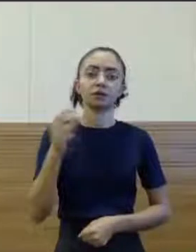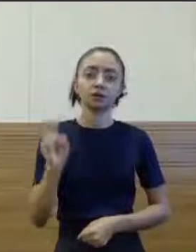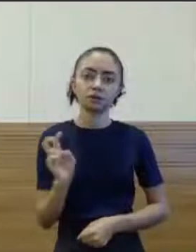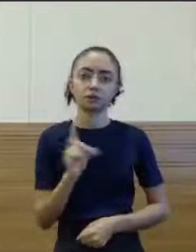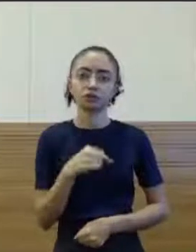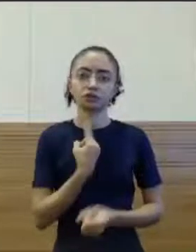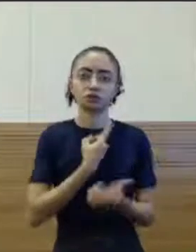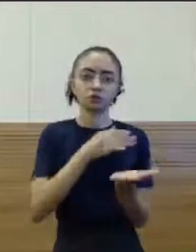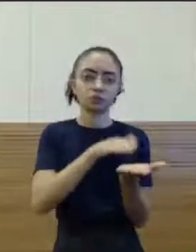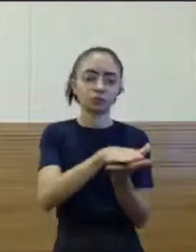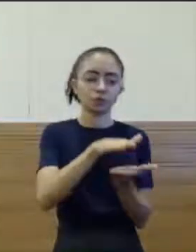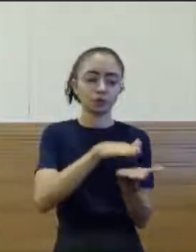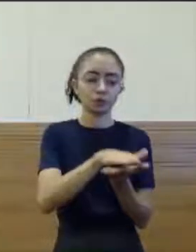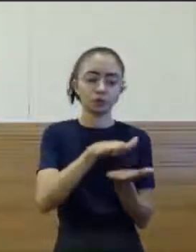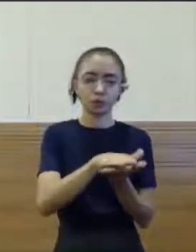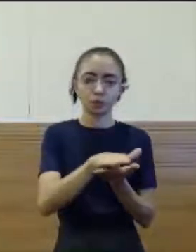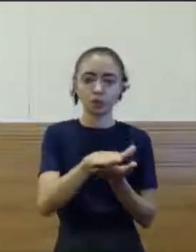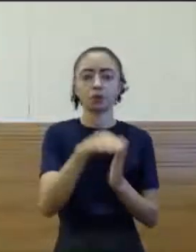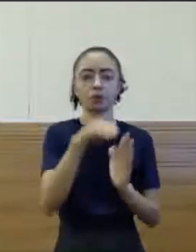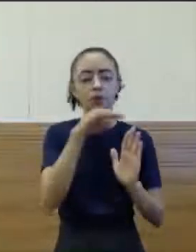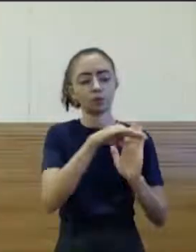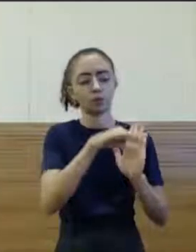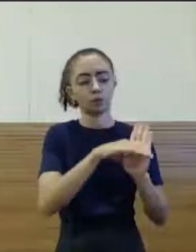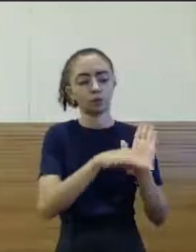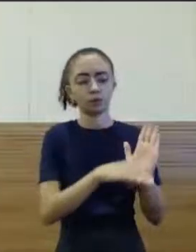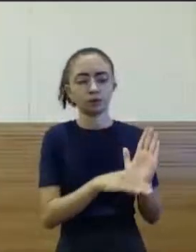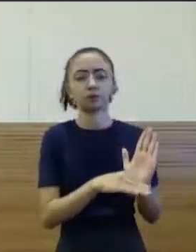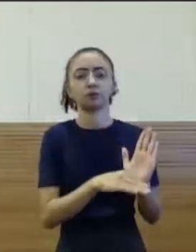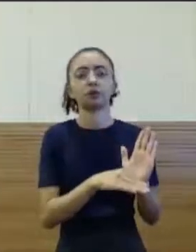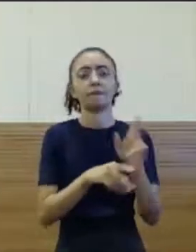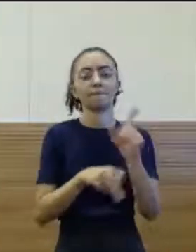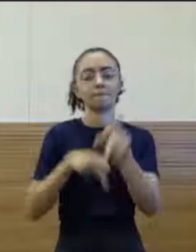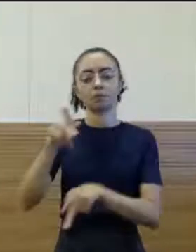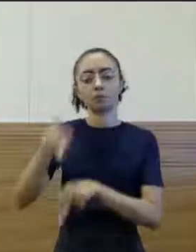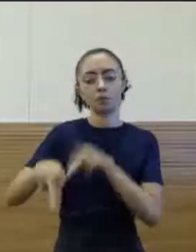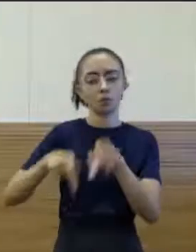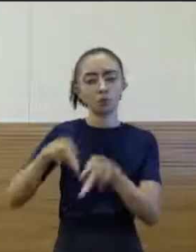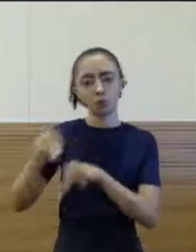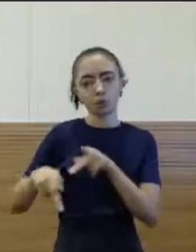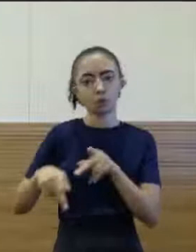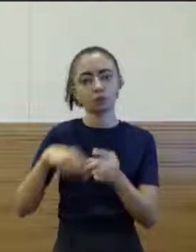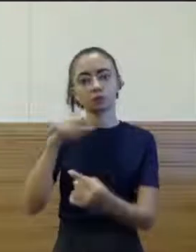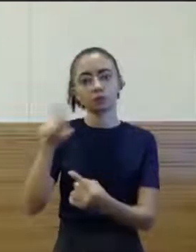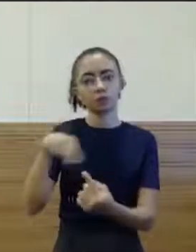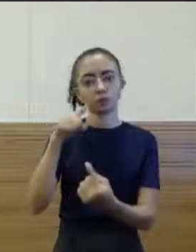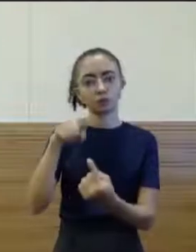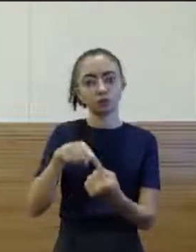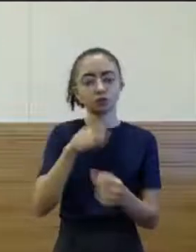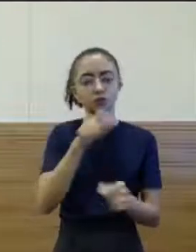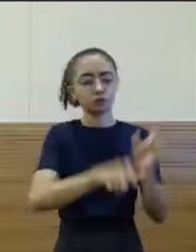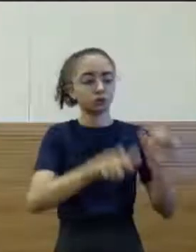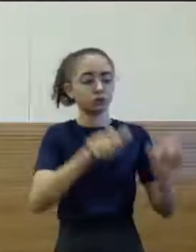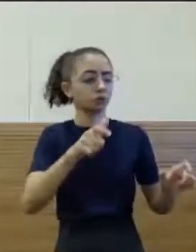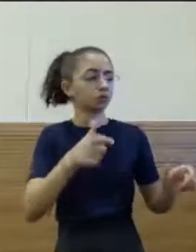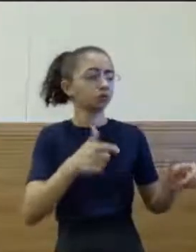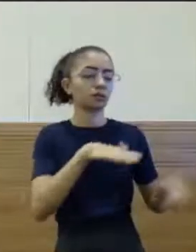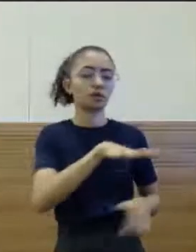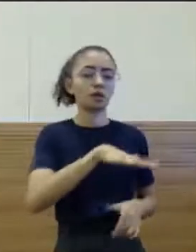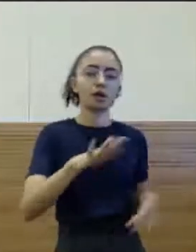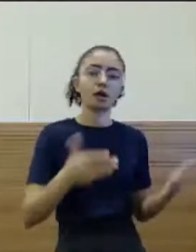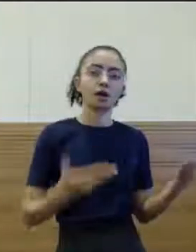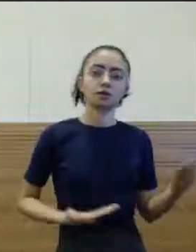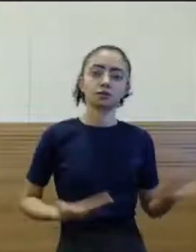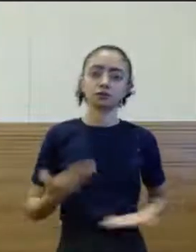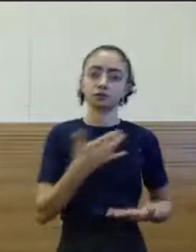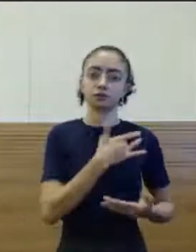guides. The objective is for all service providers, health service providers, and population in general, as was the method